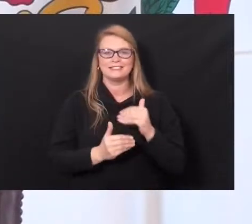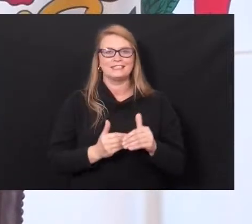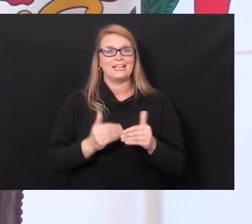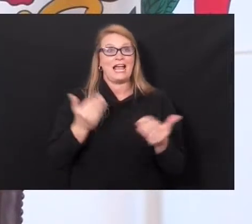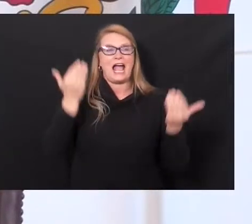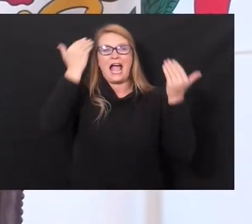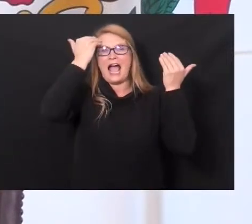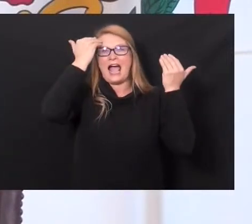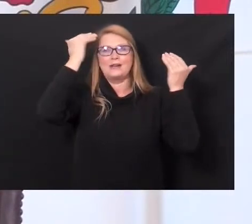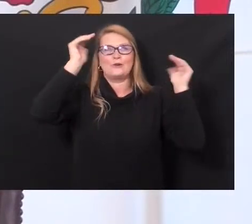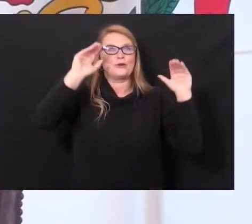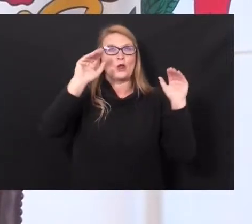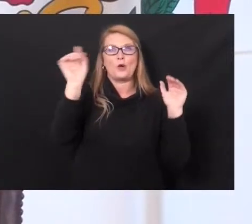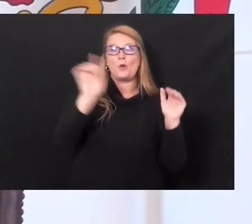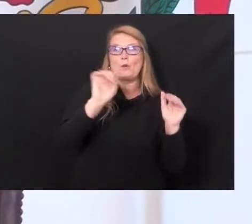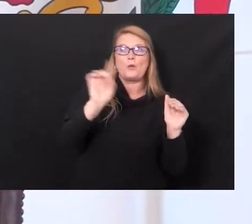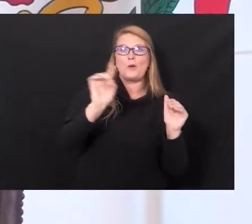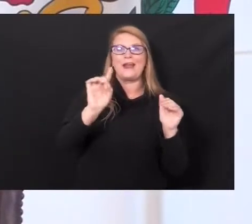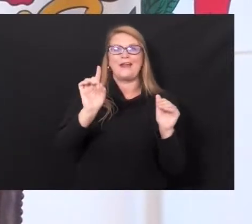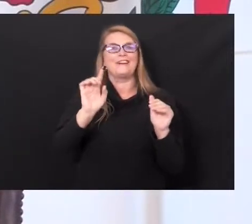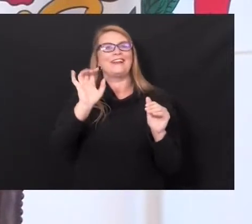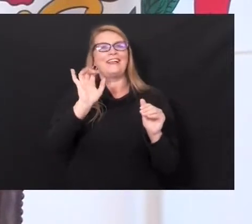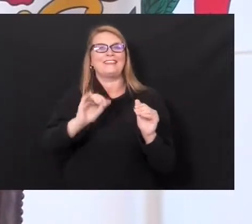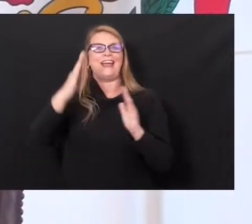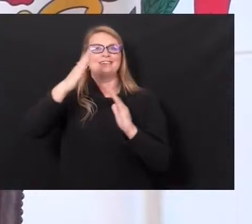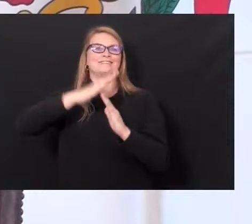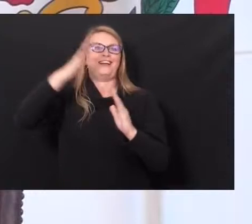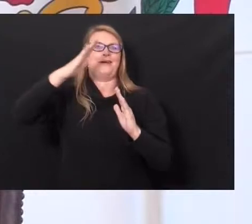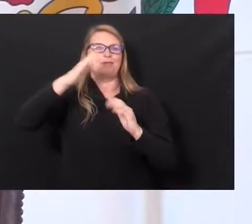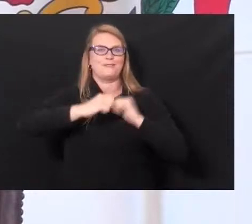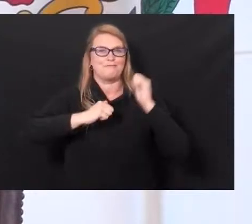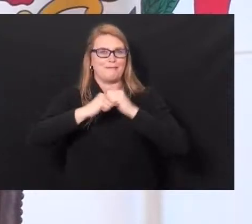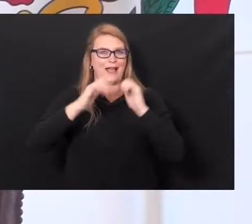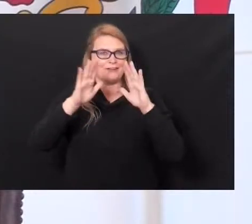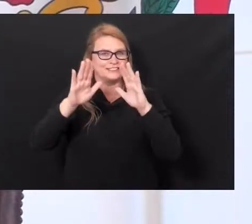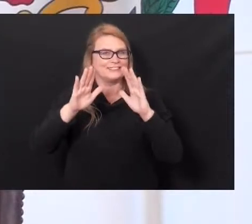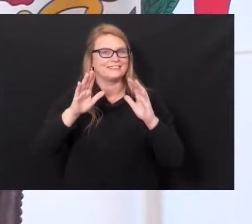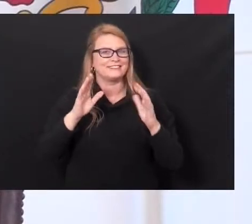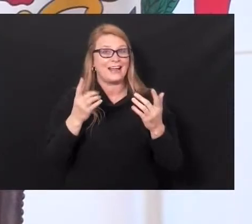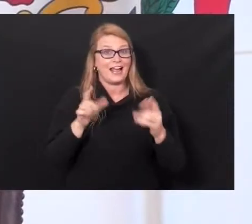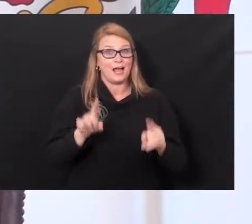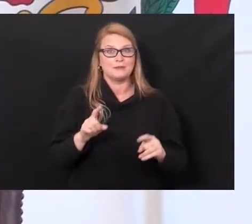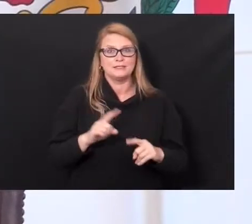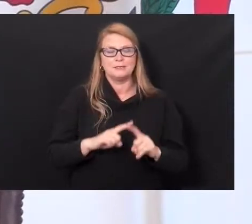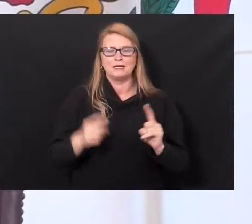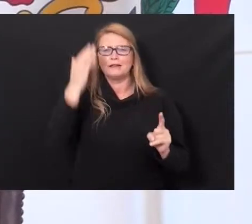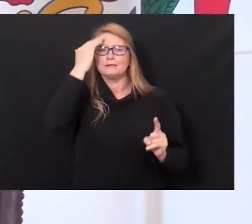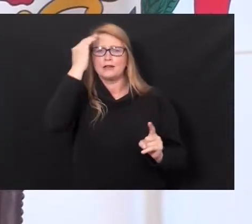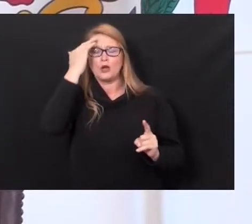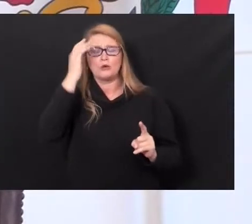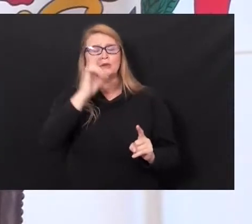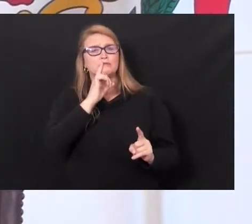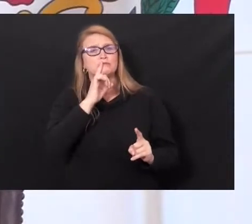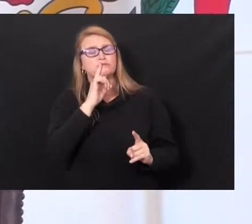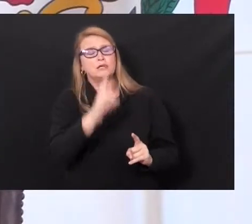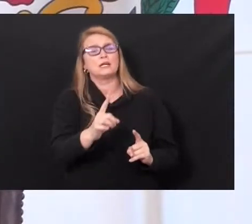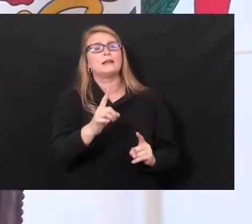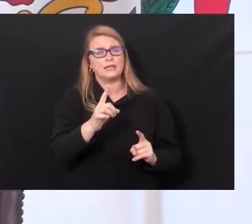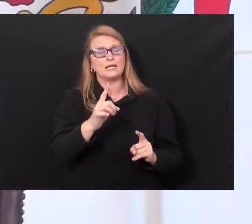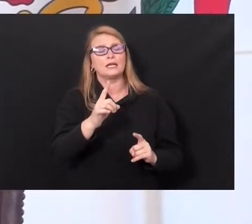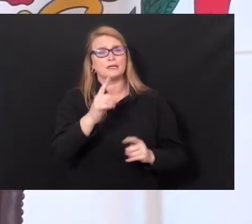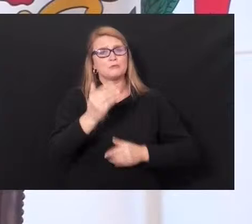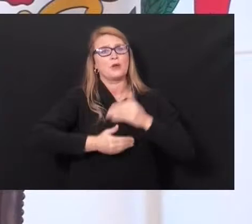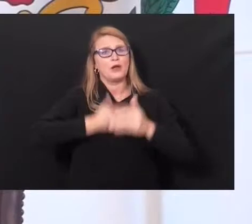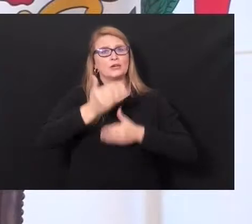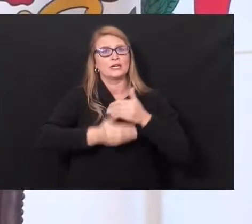on the climbing of the mountain exactly, but I know we've made real progress. And I know that